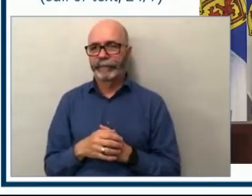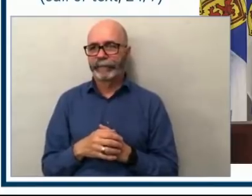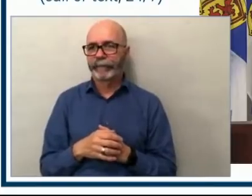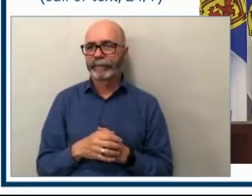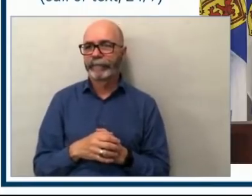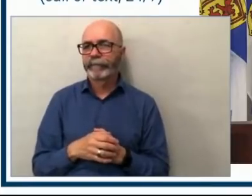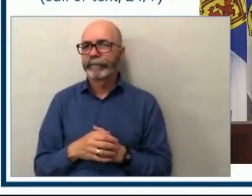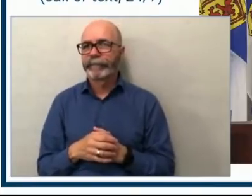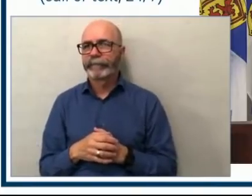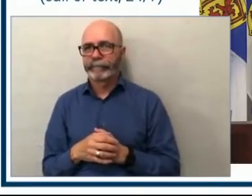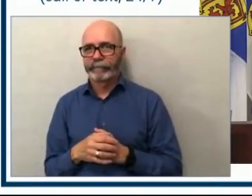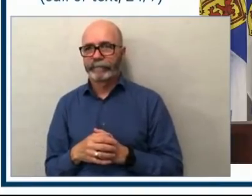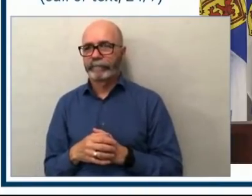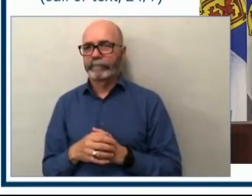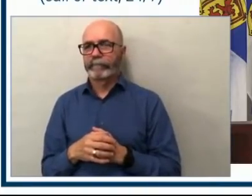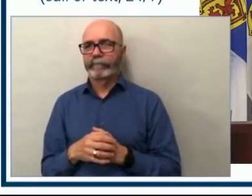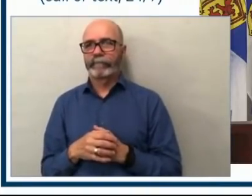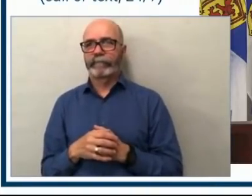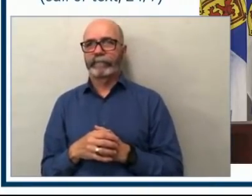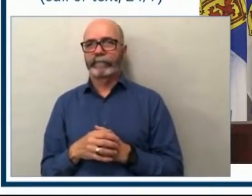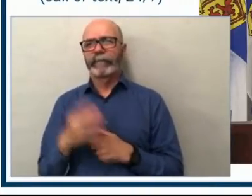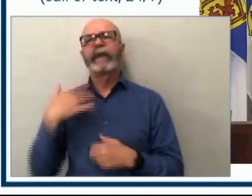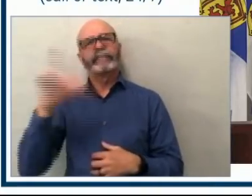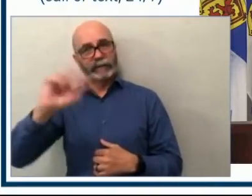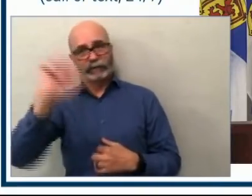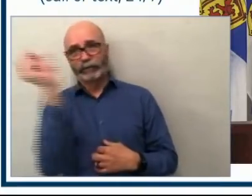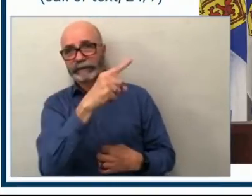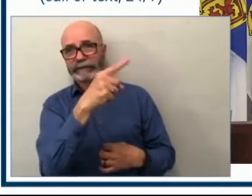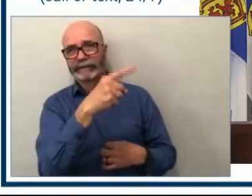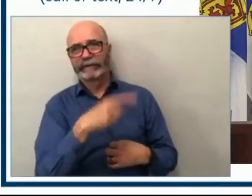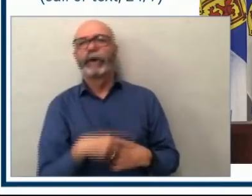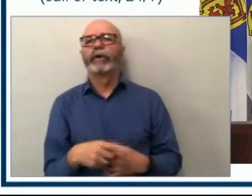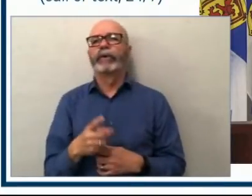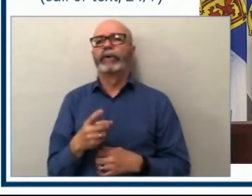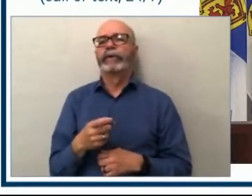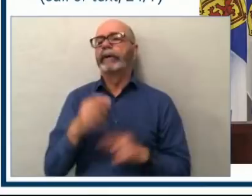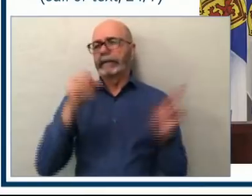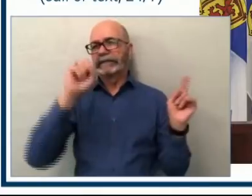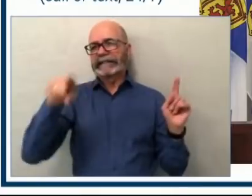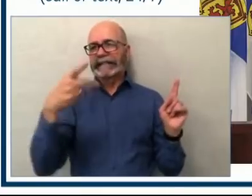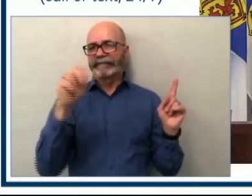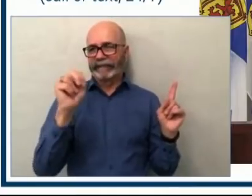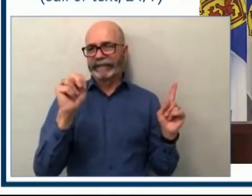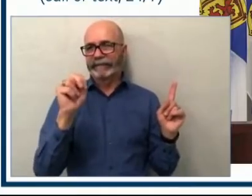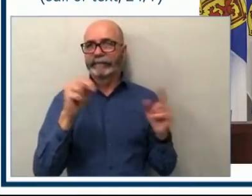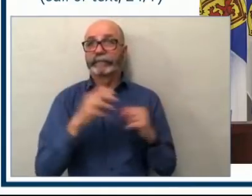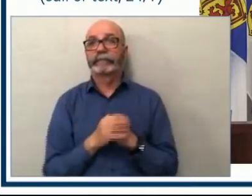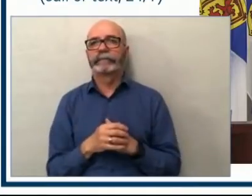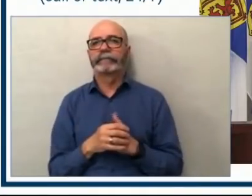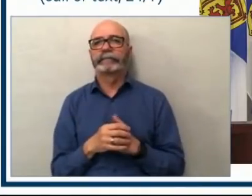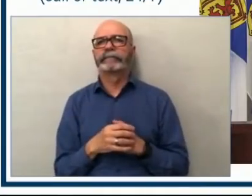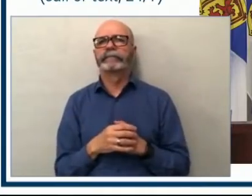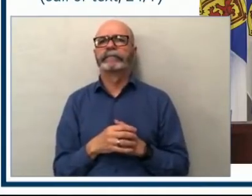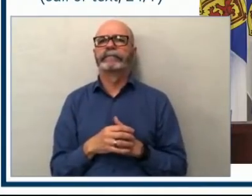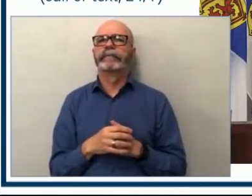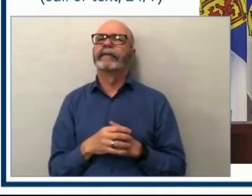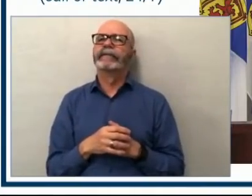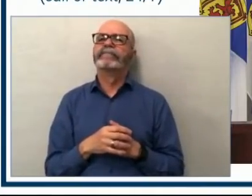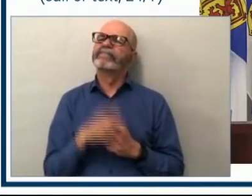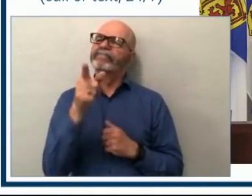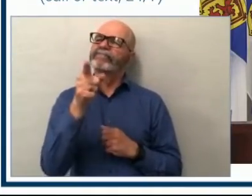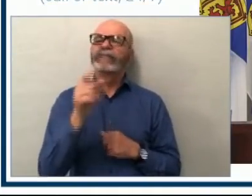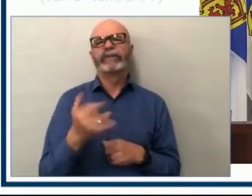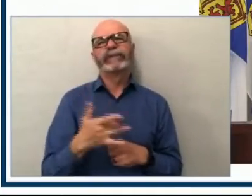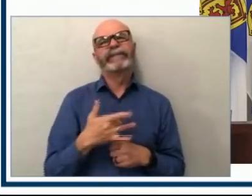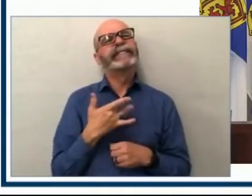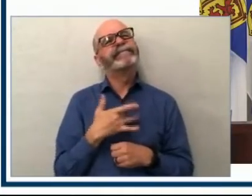Hi there. My first question is for Premier McNeil. I'm wondering if you can just share your reaction to the court decision today that